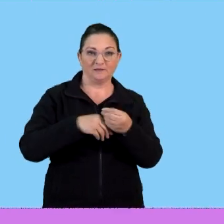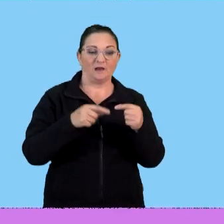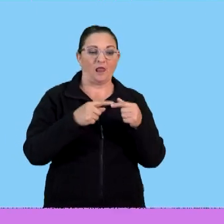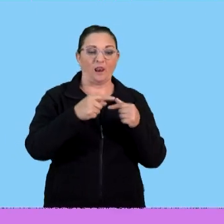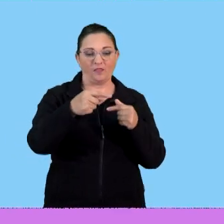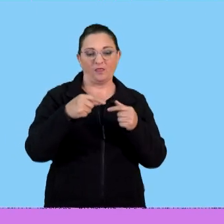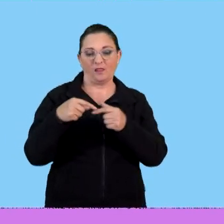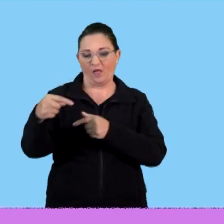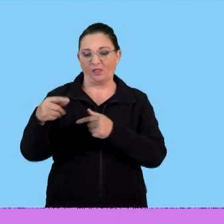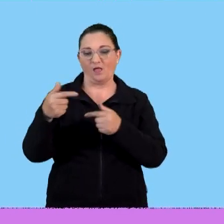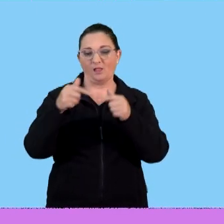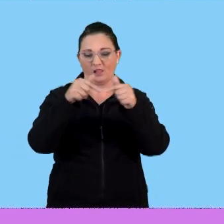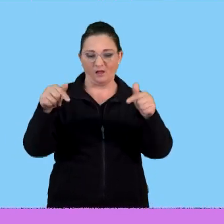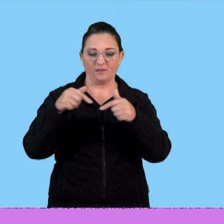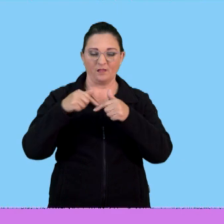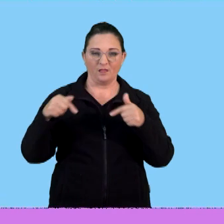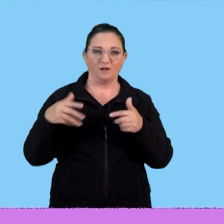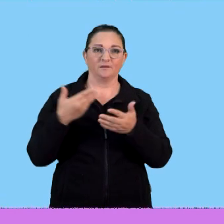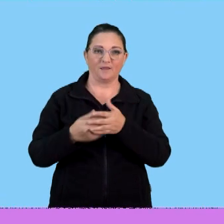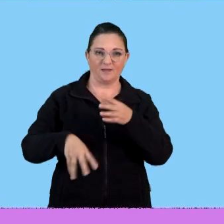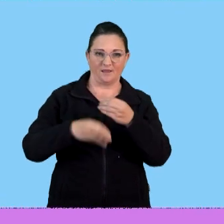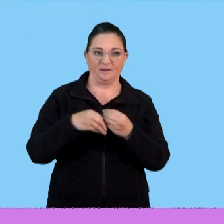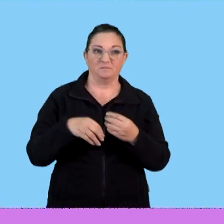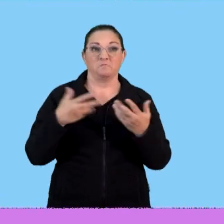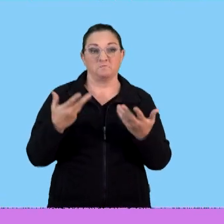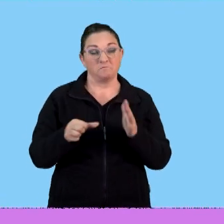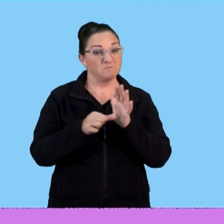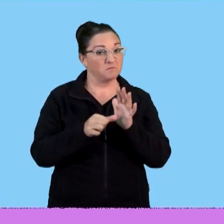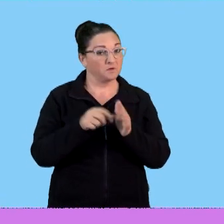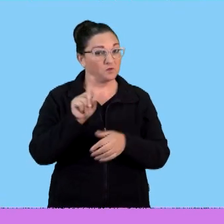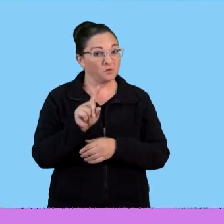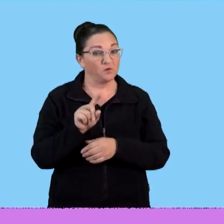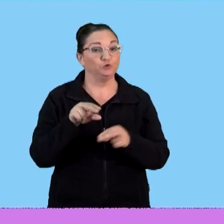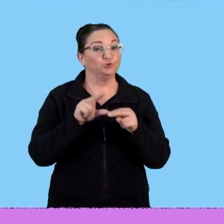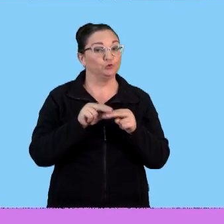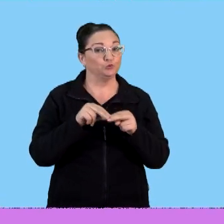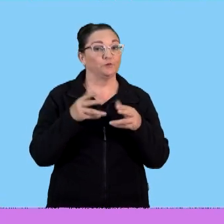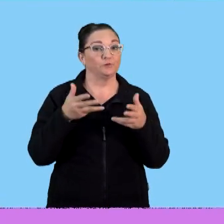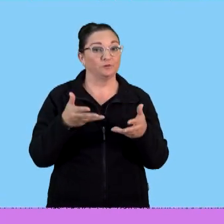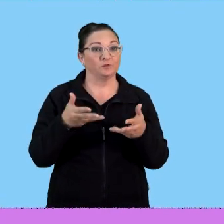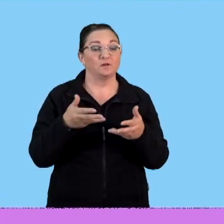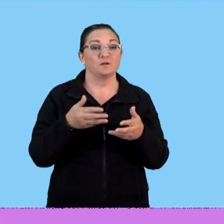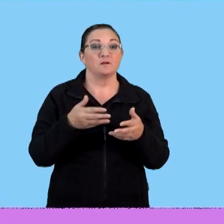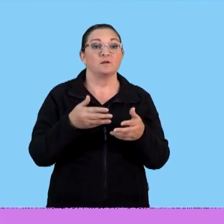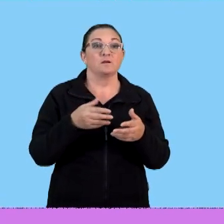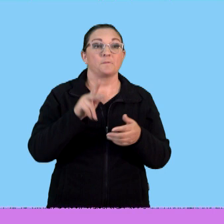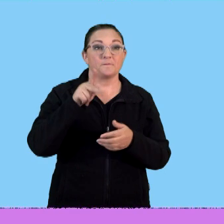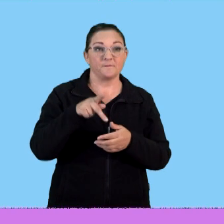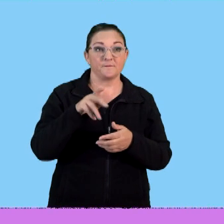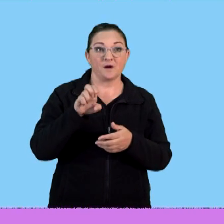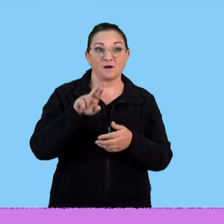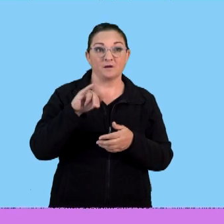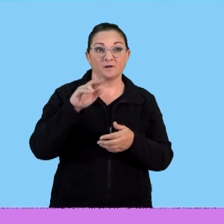the lengths of each side of a shape. Also important, the unit that we use. Since perimeter